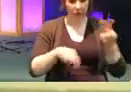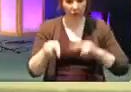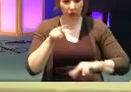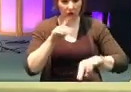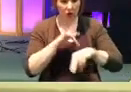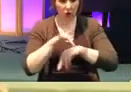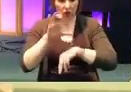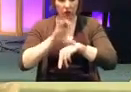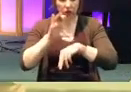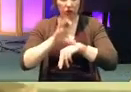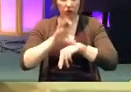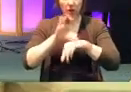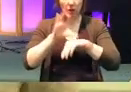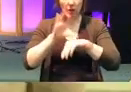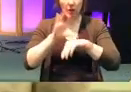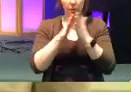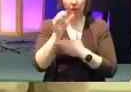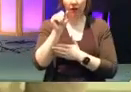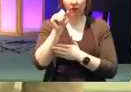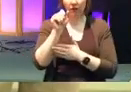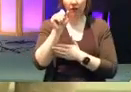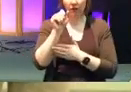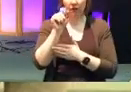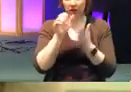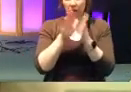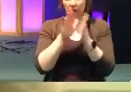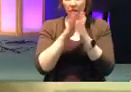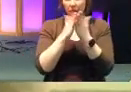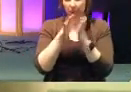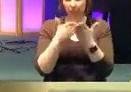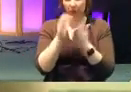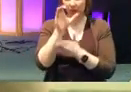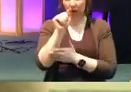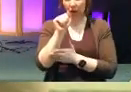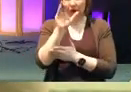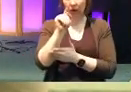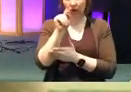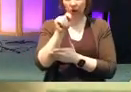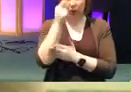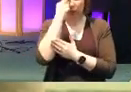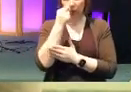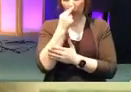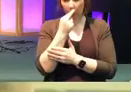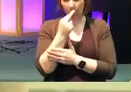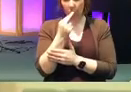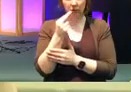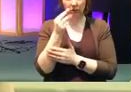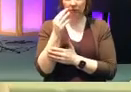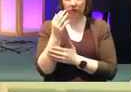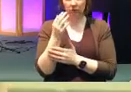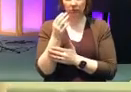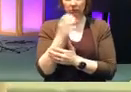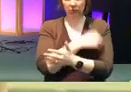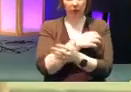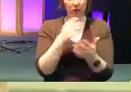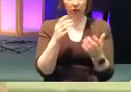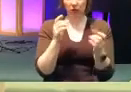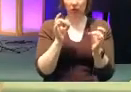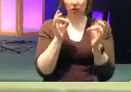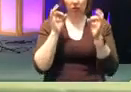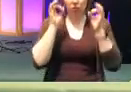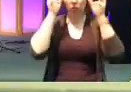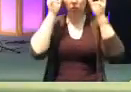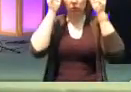The church in the book of Acts faced a similar situation. The Roman Empire was an incredibly wicked empire. Sin,